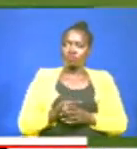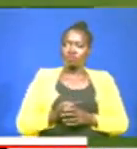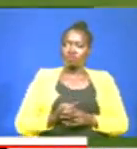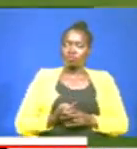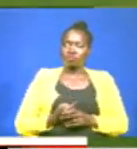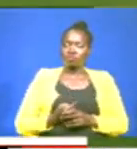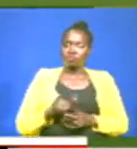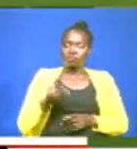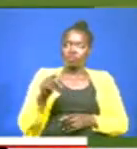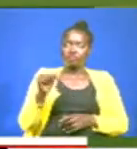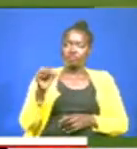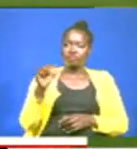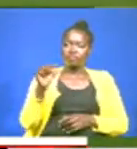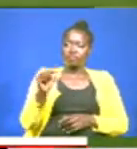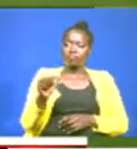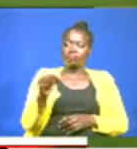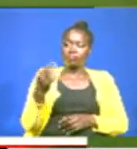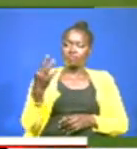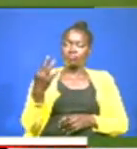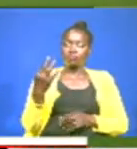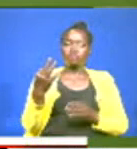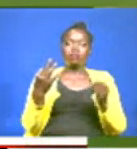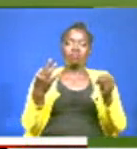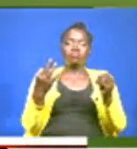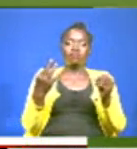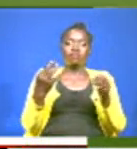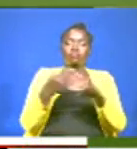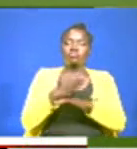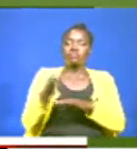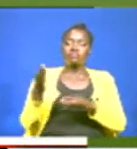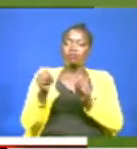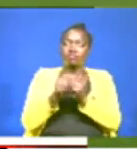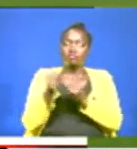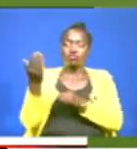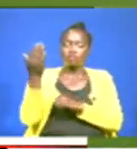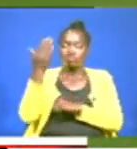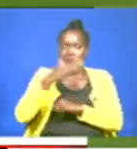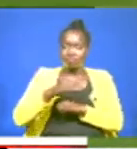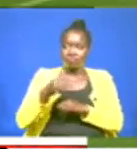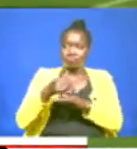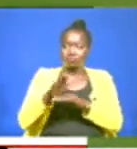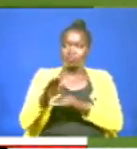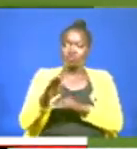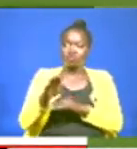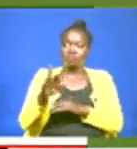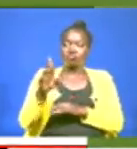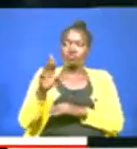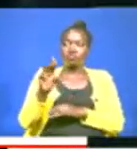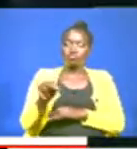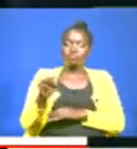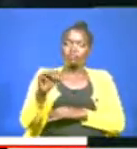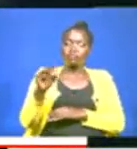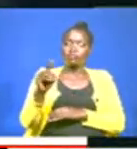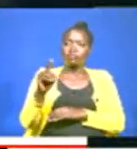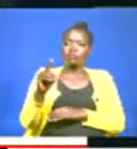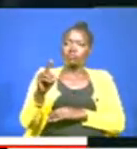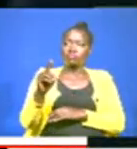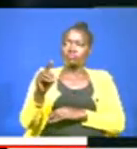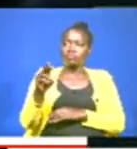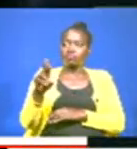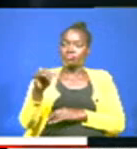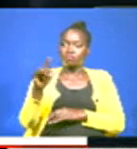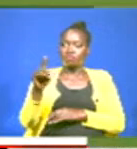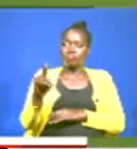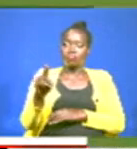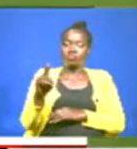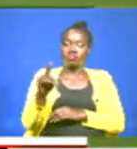PSG's last defeat was a 3-0 loss to Monaco 10 days after they lost in the Champions League to Real Madrid, where Lens has lost only once in 17 League